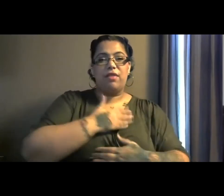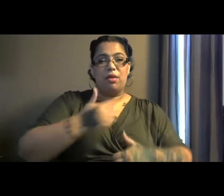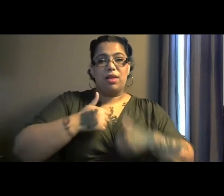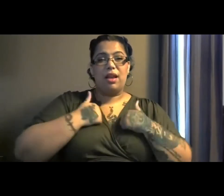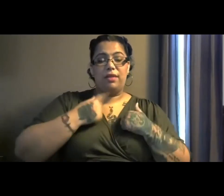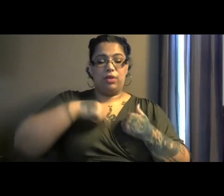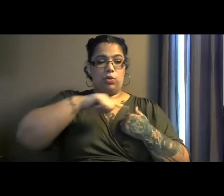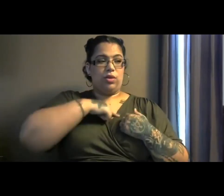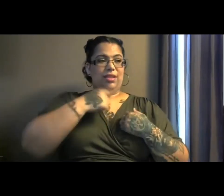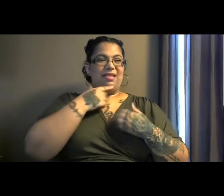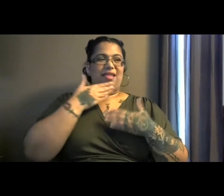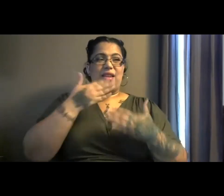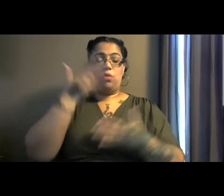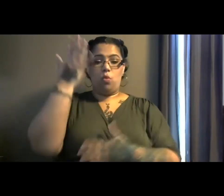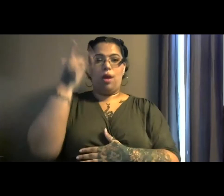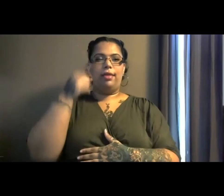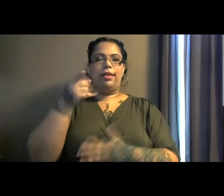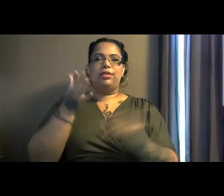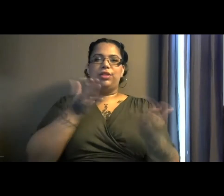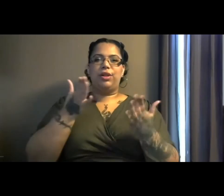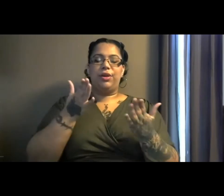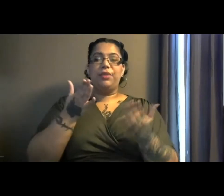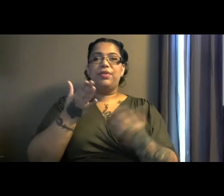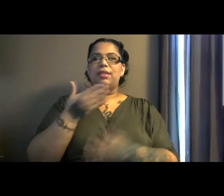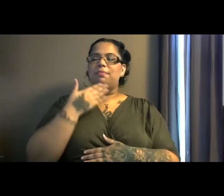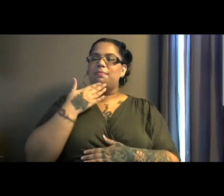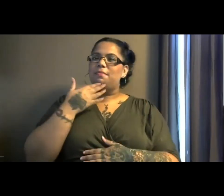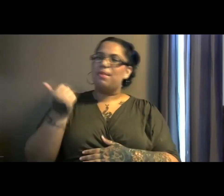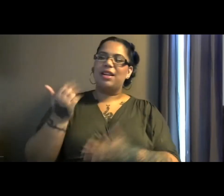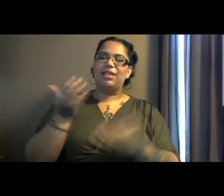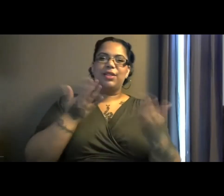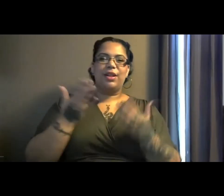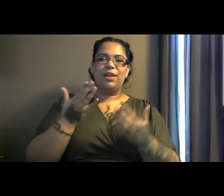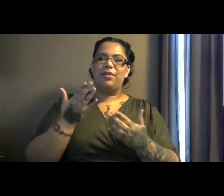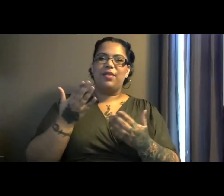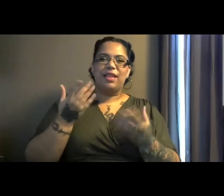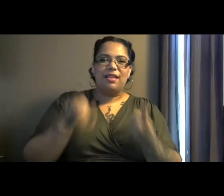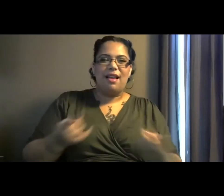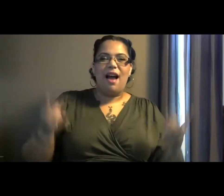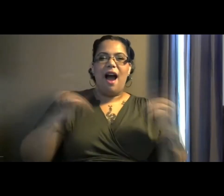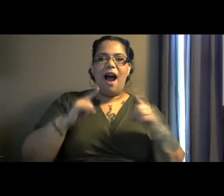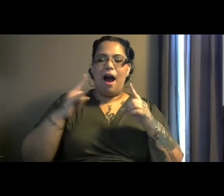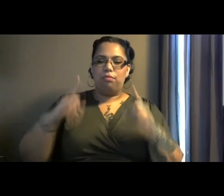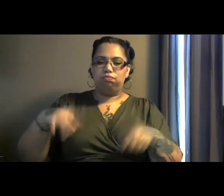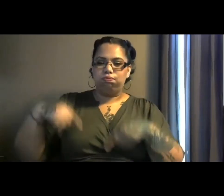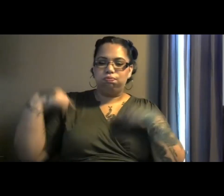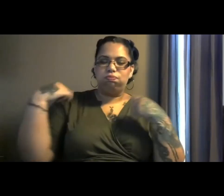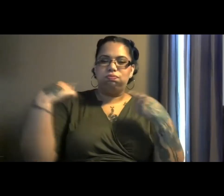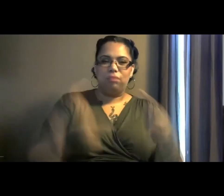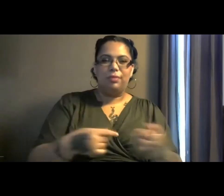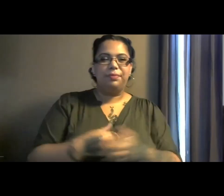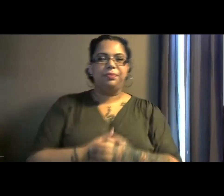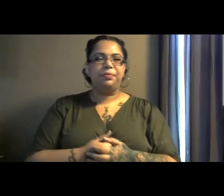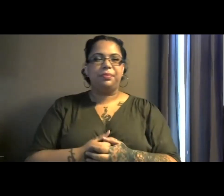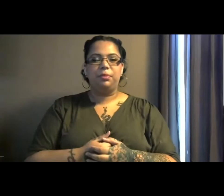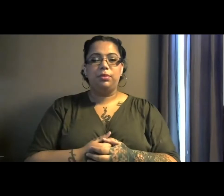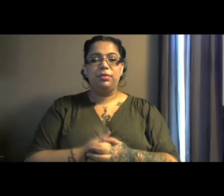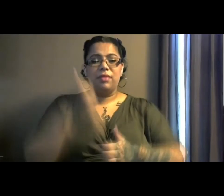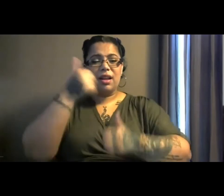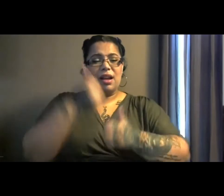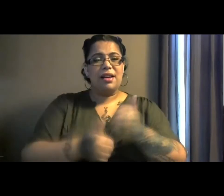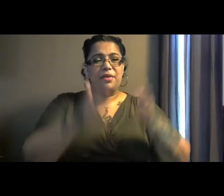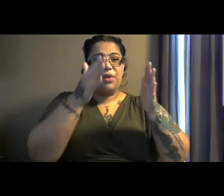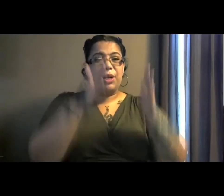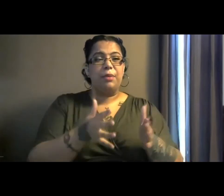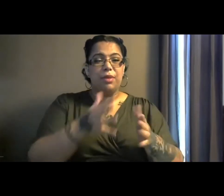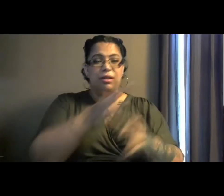service is the best service that has ever happened at CSL Greater Baltimore. And every single person that is